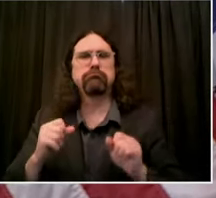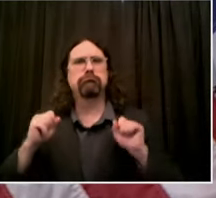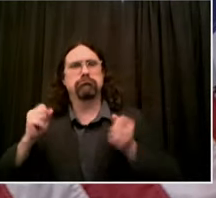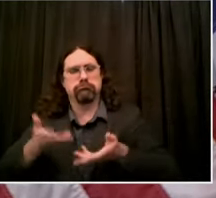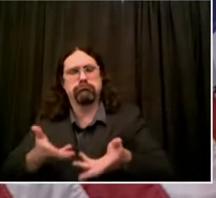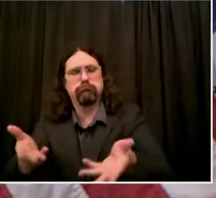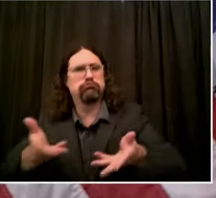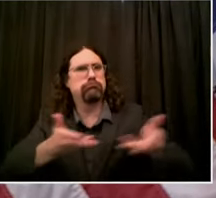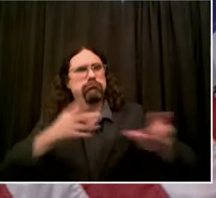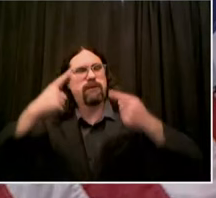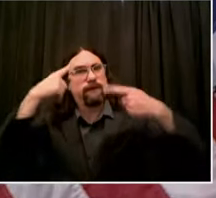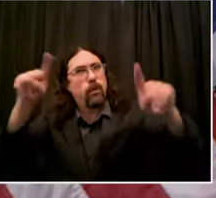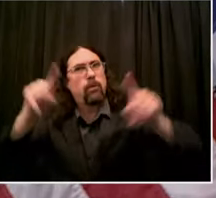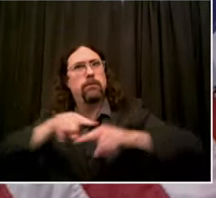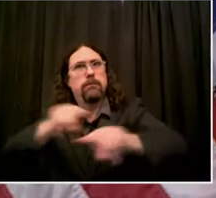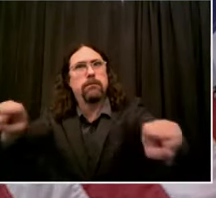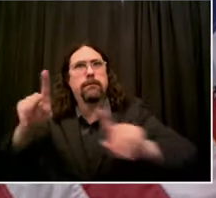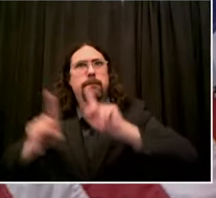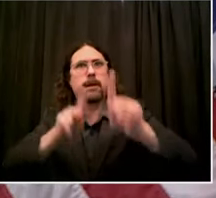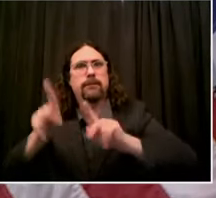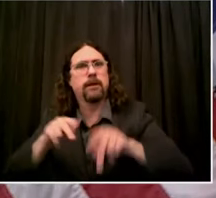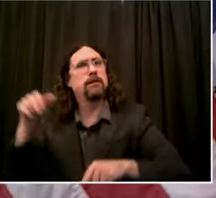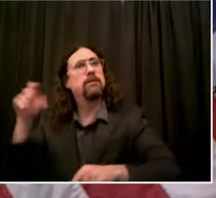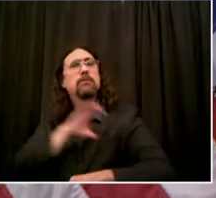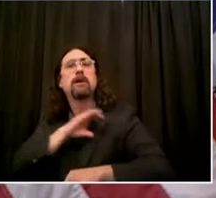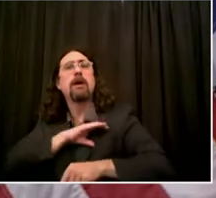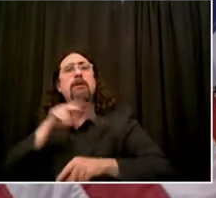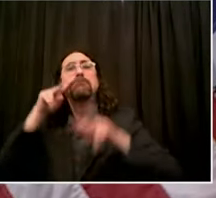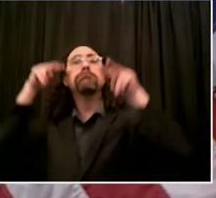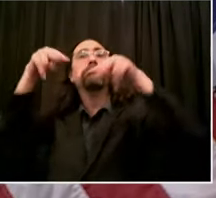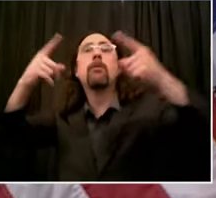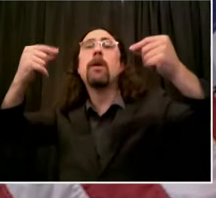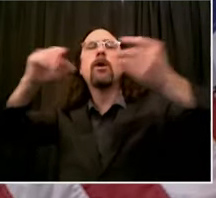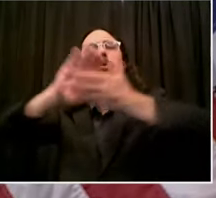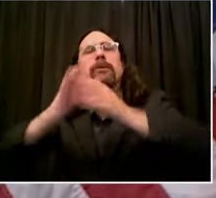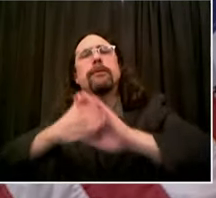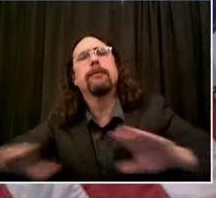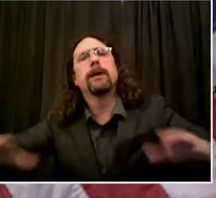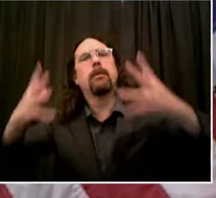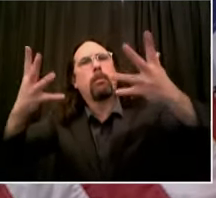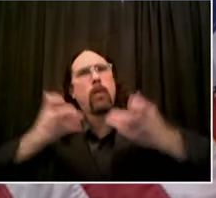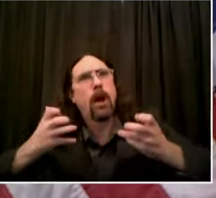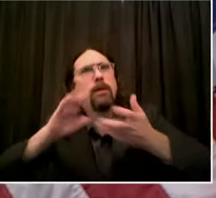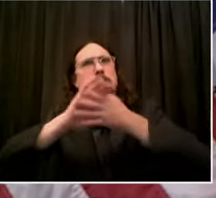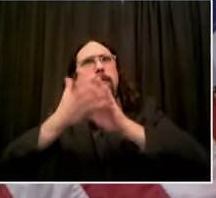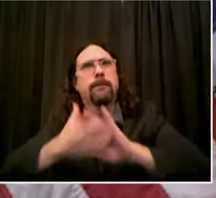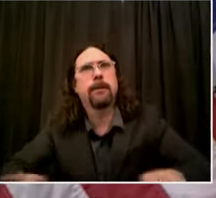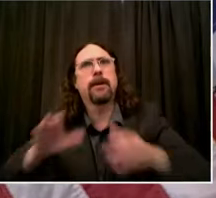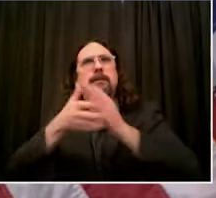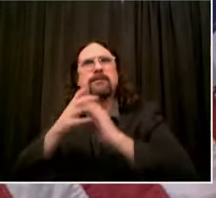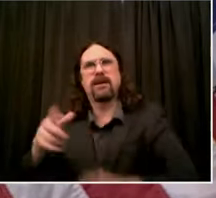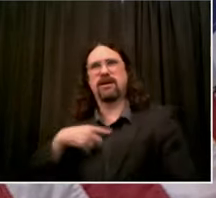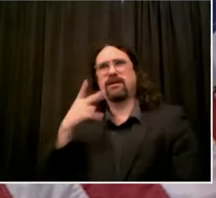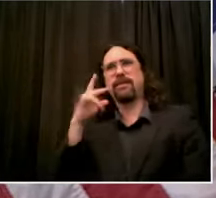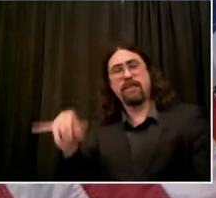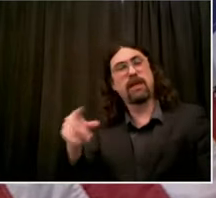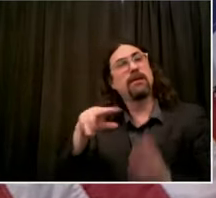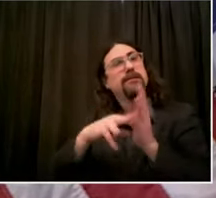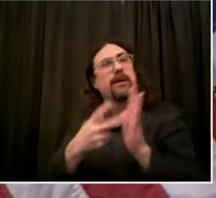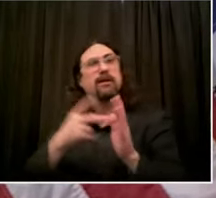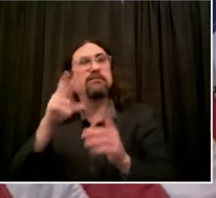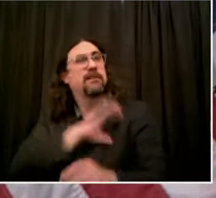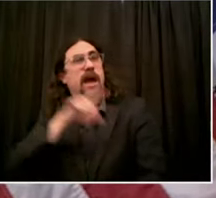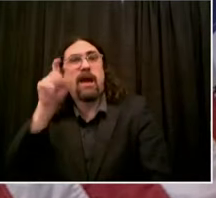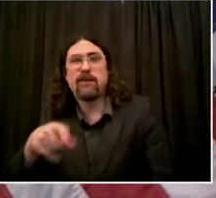peace means every sense of those words. That's what our officers and their commanders understand. So we expect a